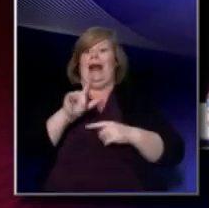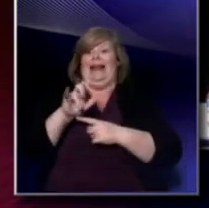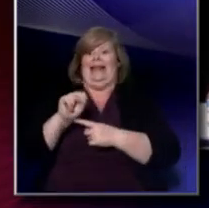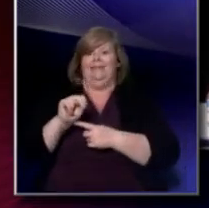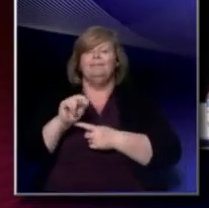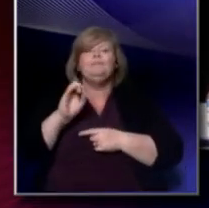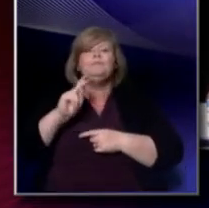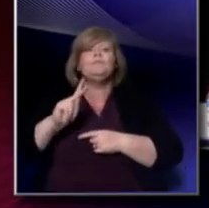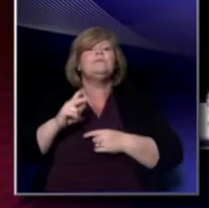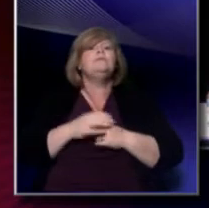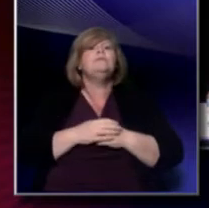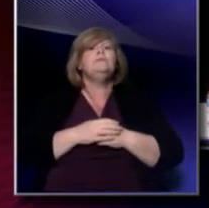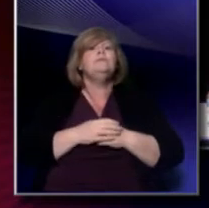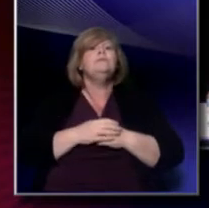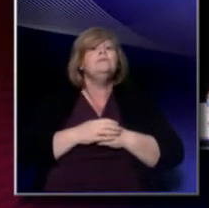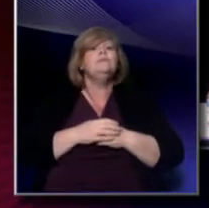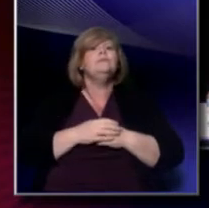Moving.